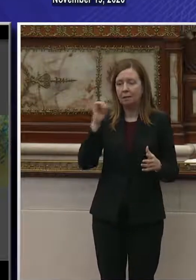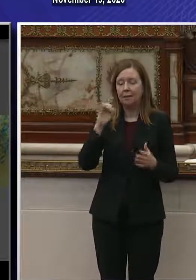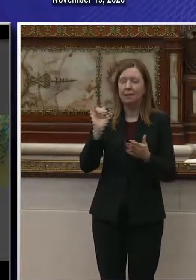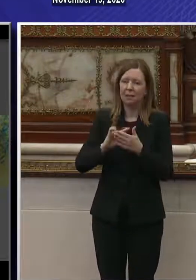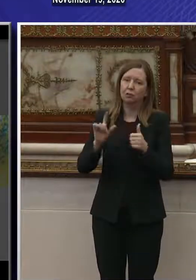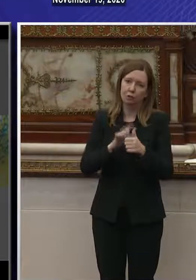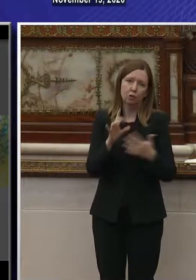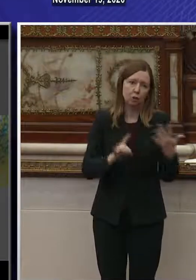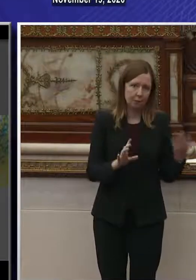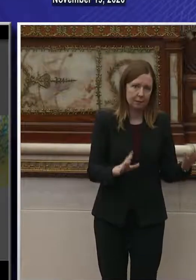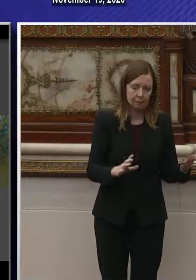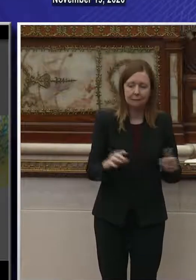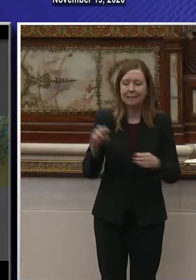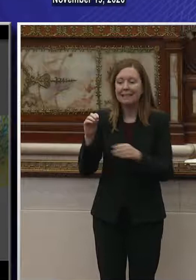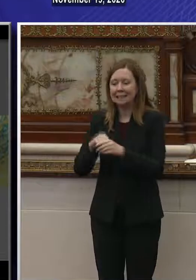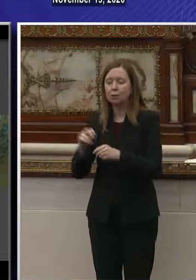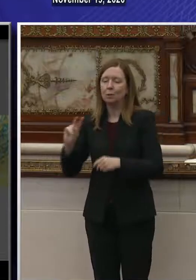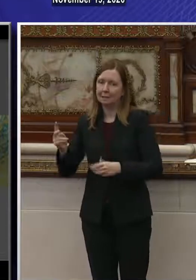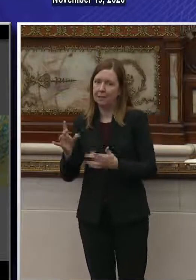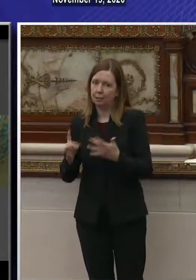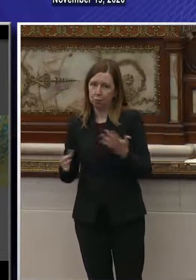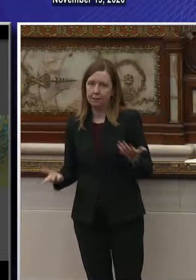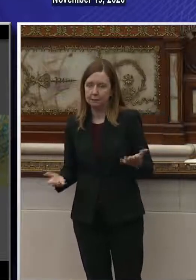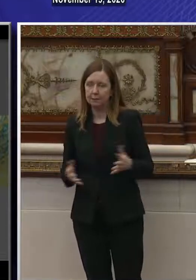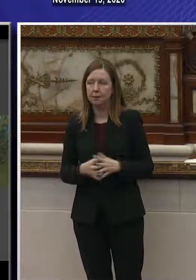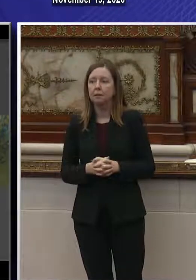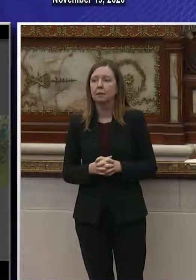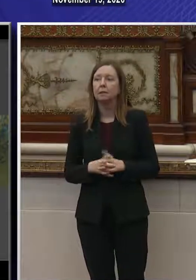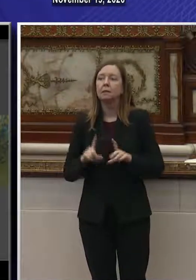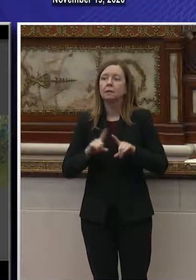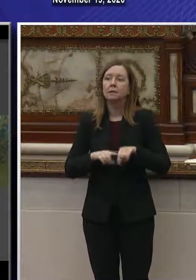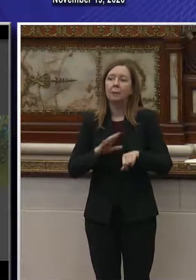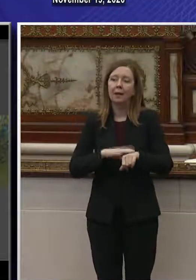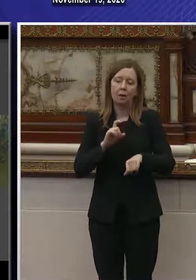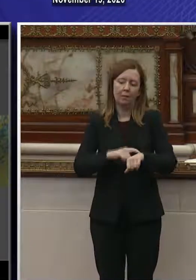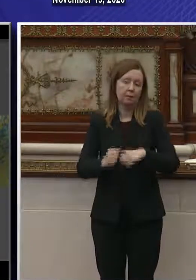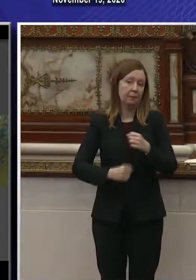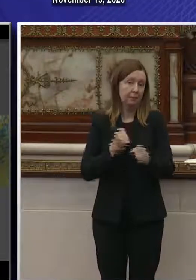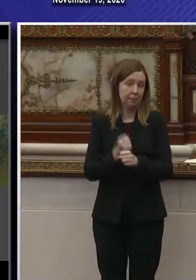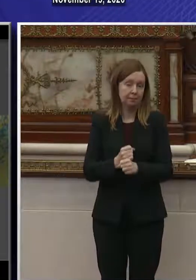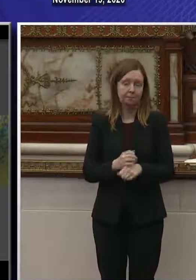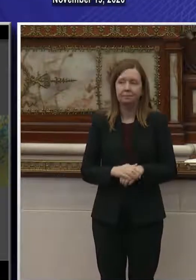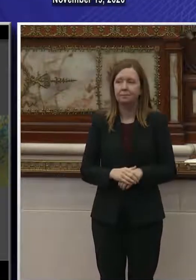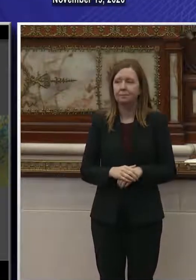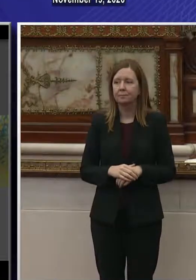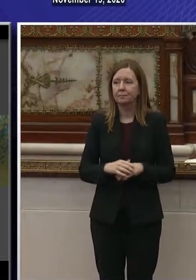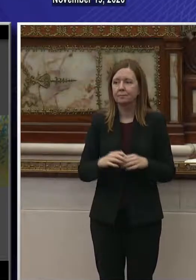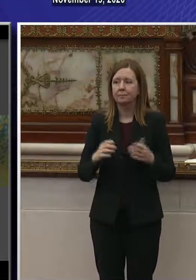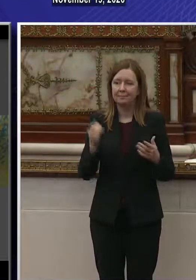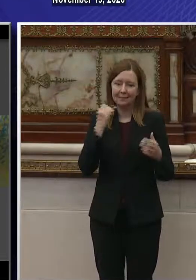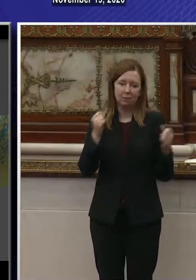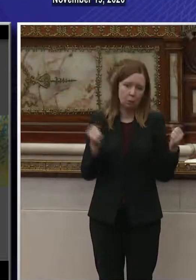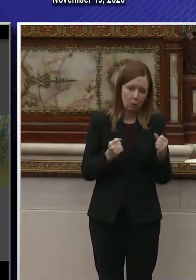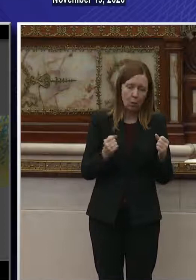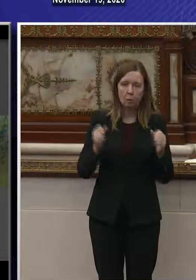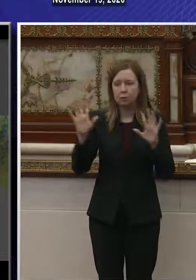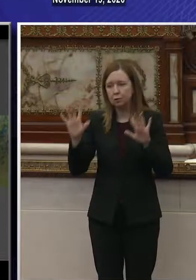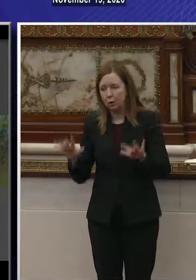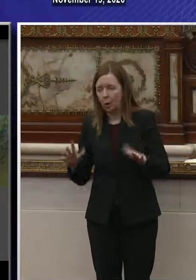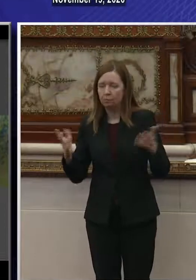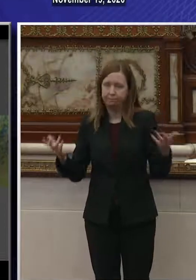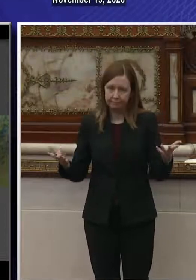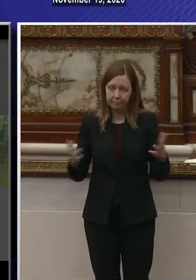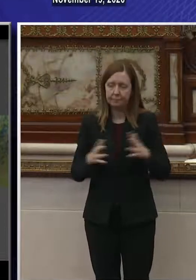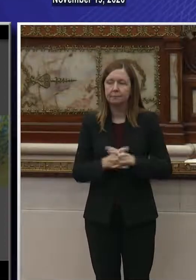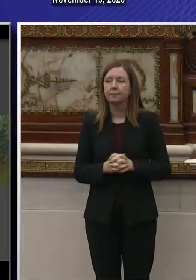first choice and an indoor venue as a second choice, depending on the time of the year and just how cold it is and how much snow is out